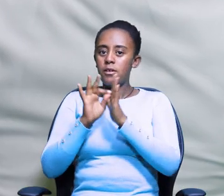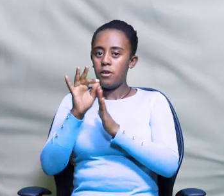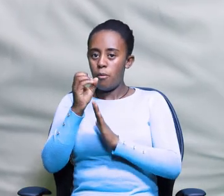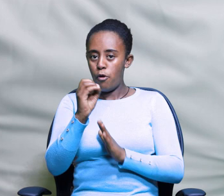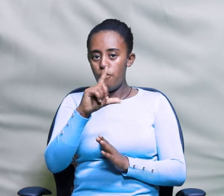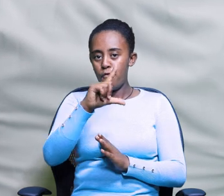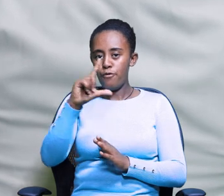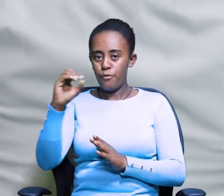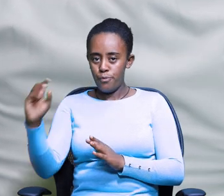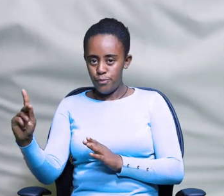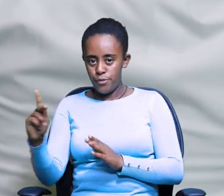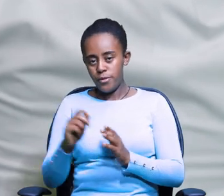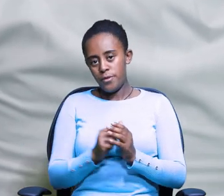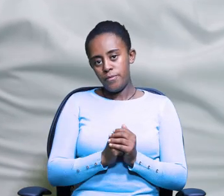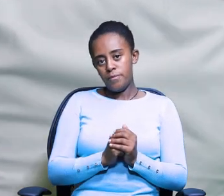of